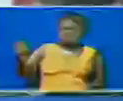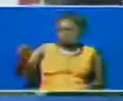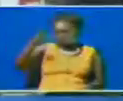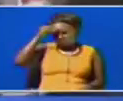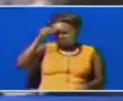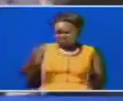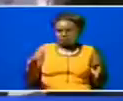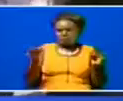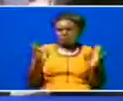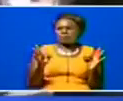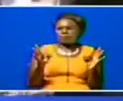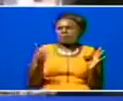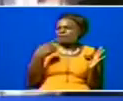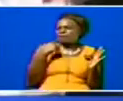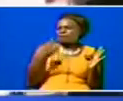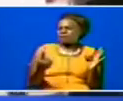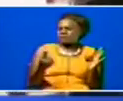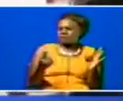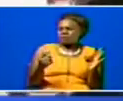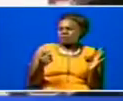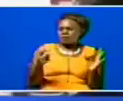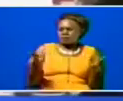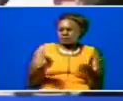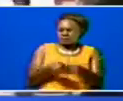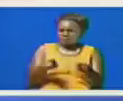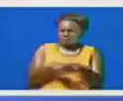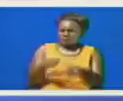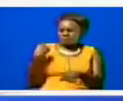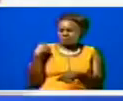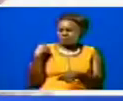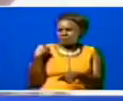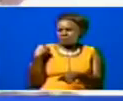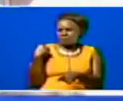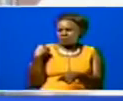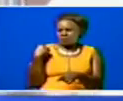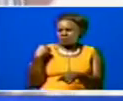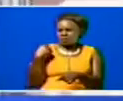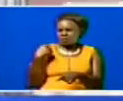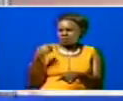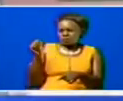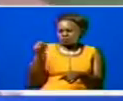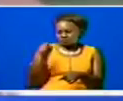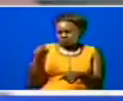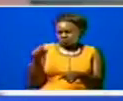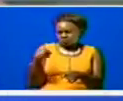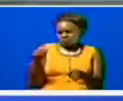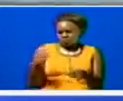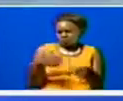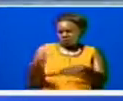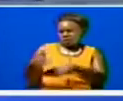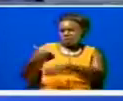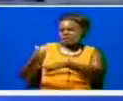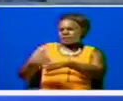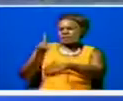Officer Noor Ibrahim said that each year the same number of students end up idle in the streets of Wajir, posing